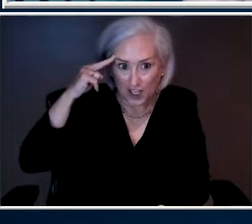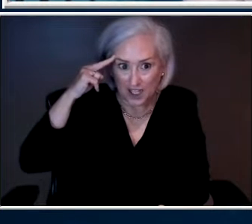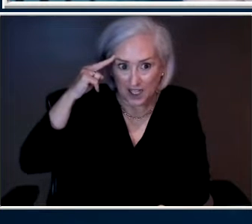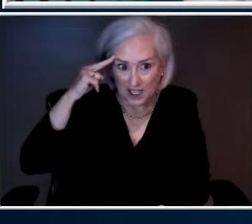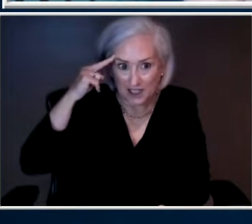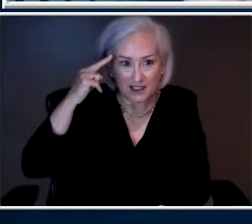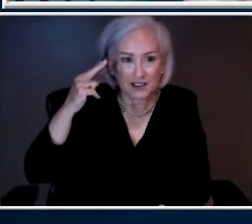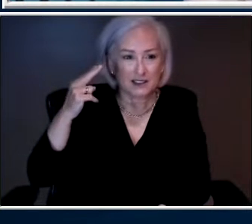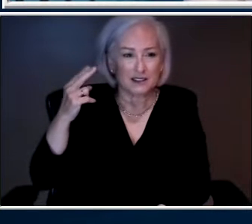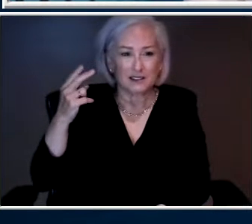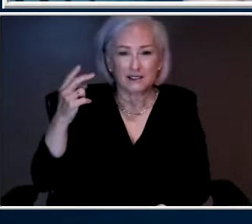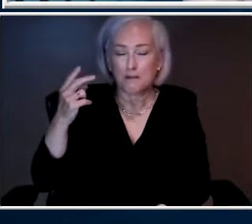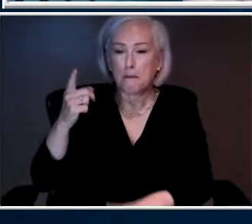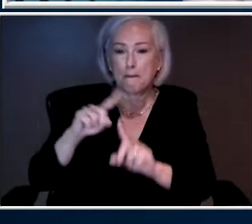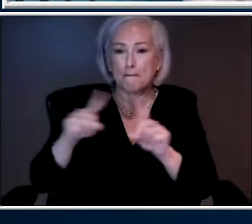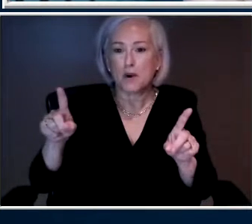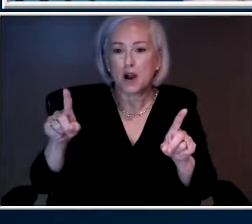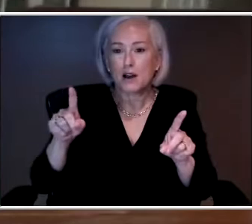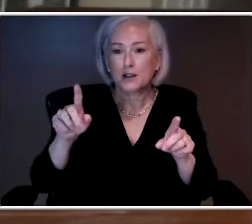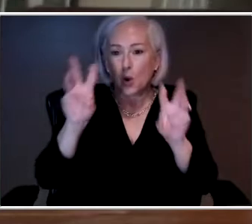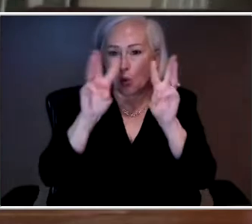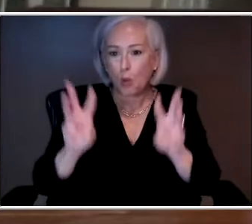had some weather issues. What happened?